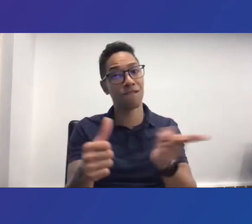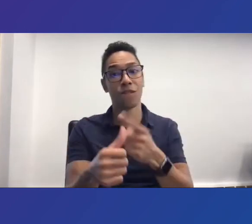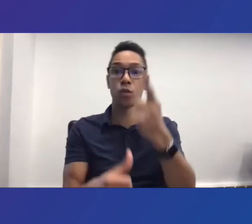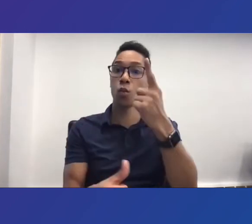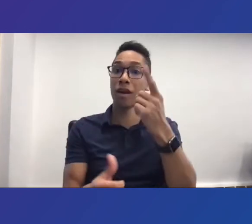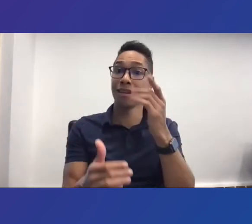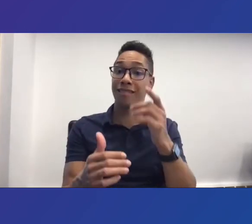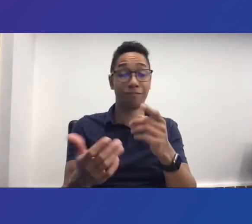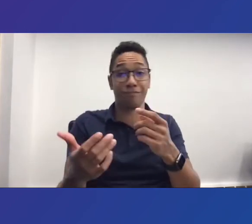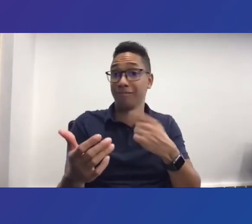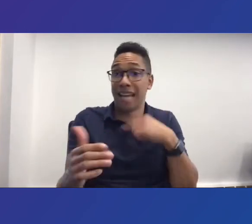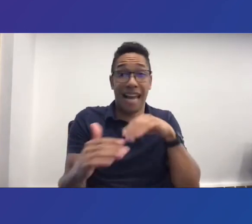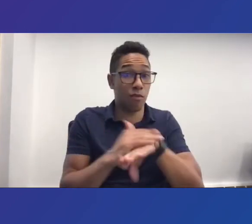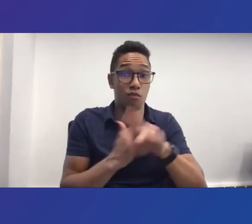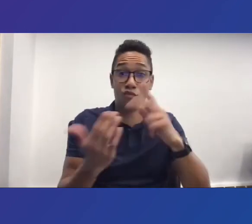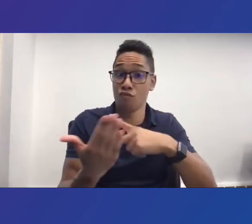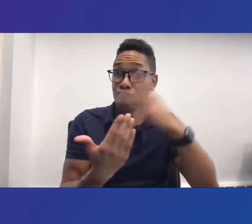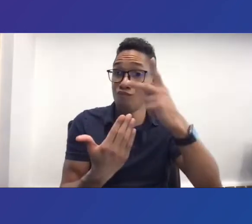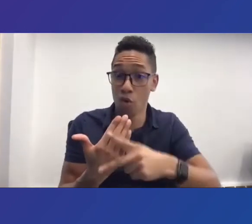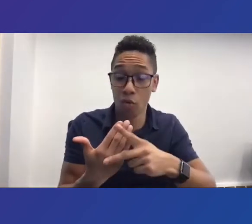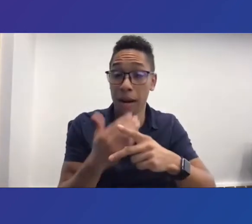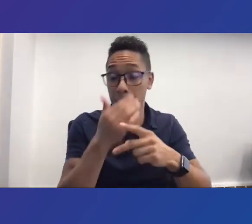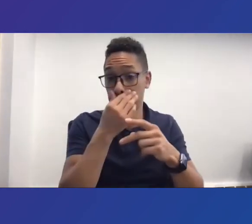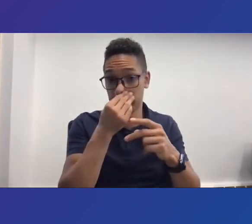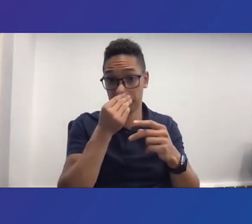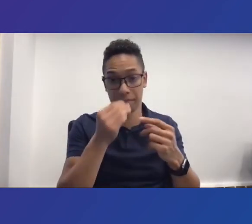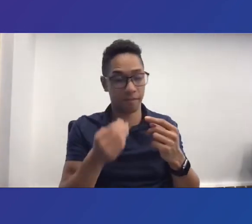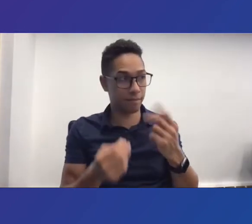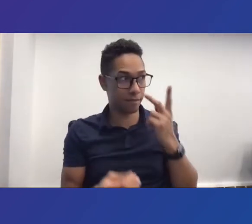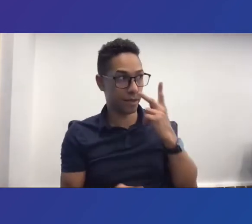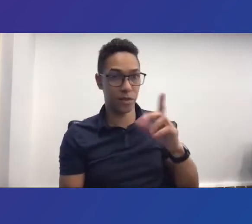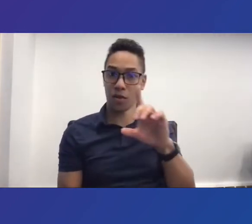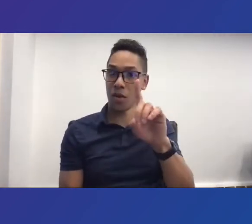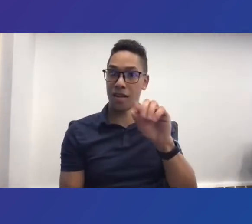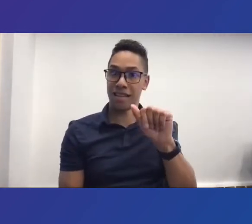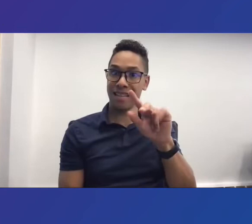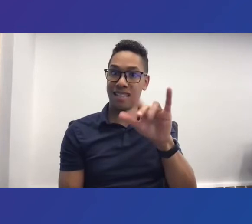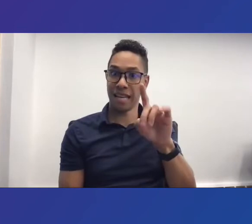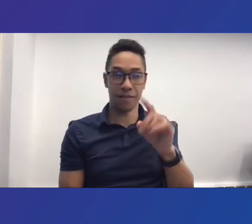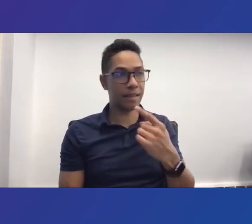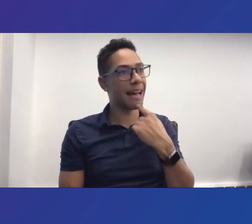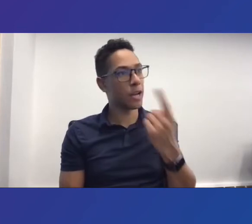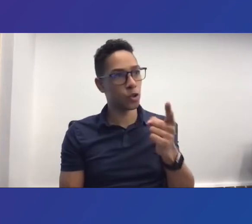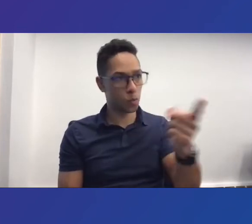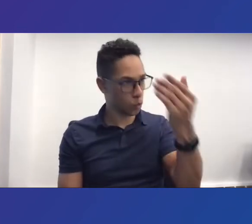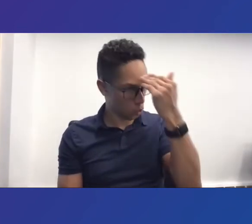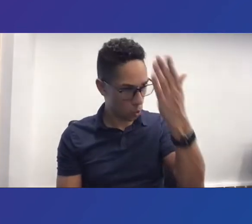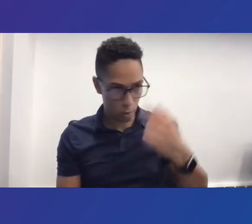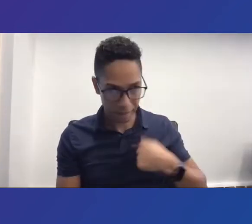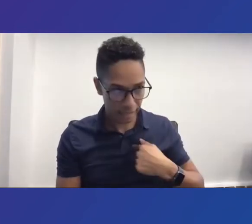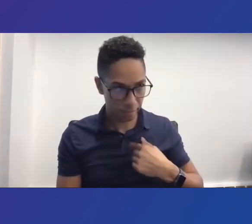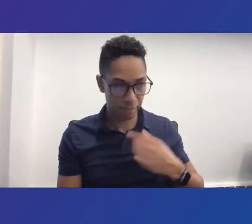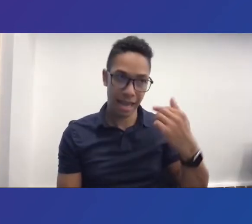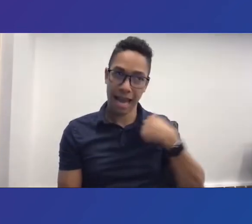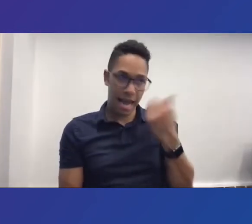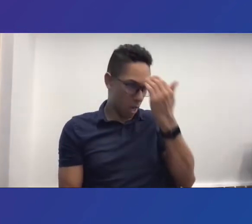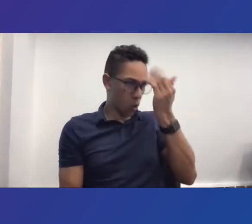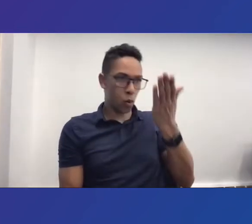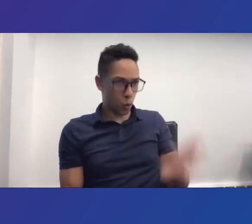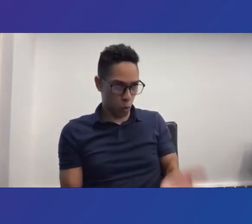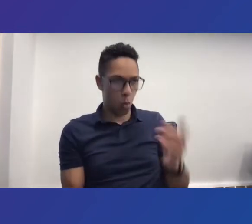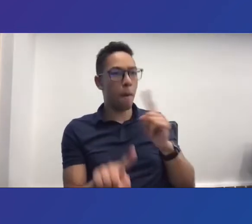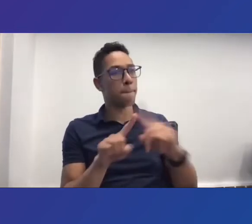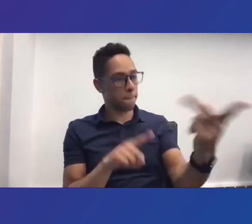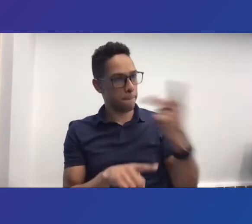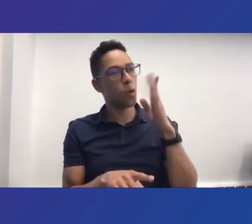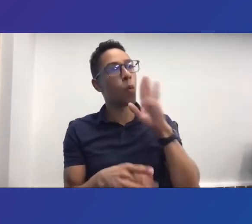into the program, and David Cass was in the office, and I said, hey, you don't know me, I don't know you, but we're gonna get to know each other very well. I was like, how do I get into